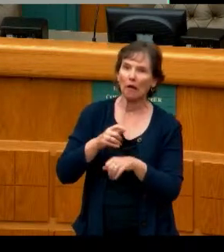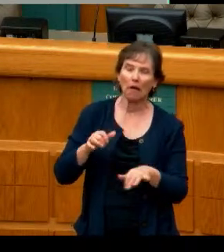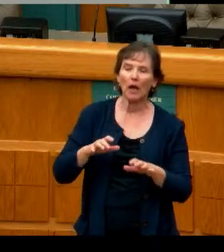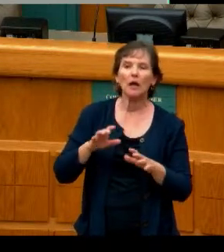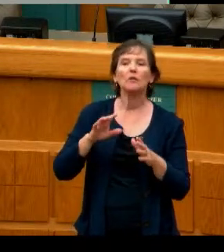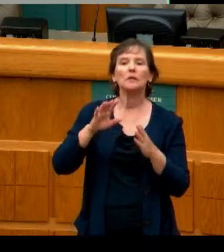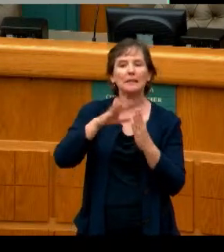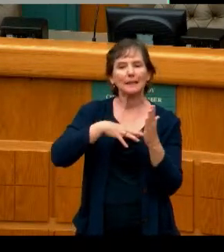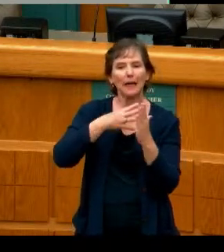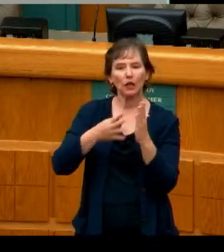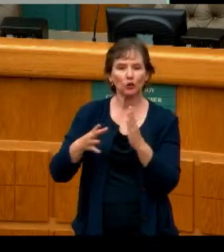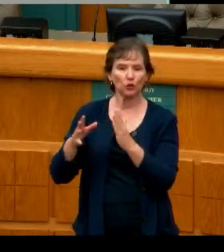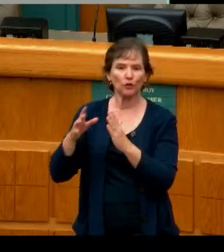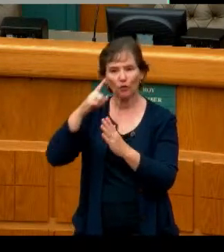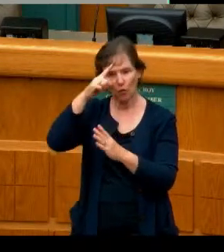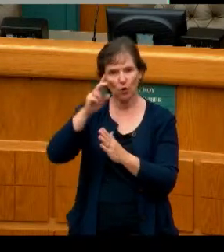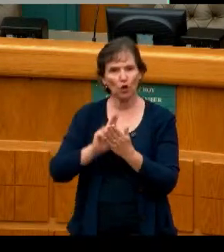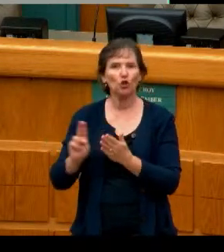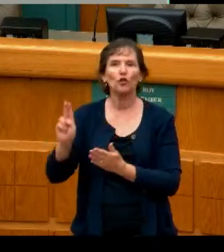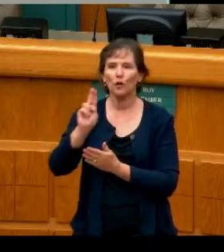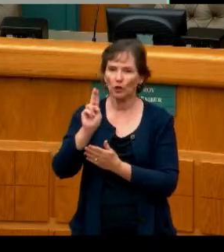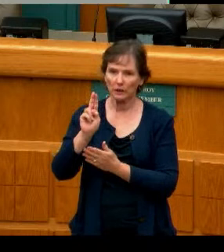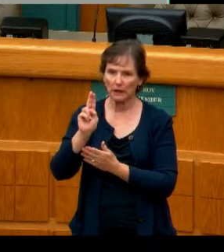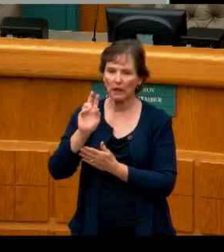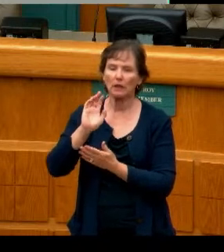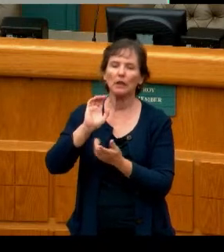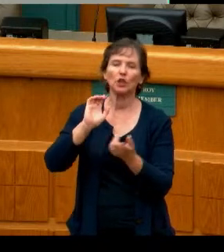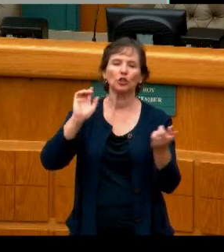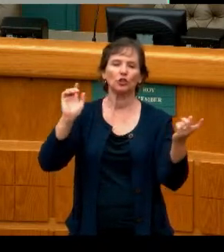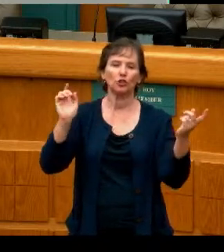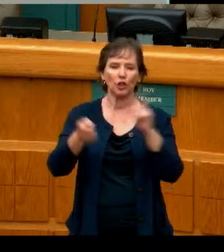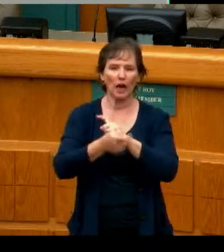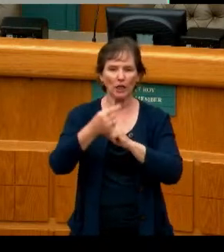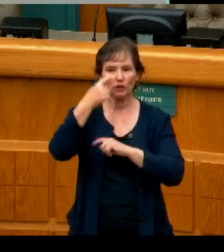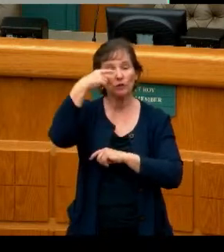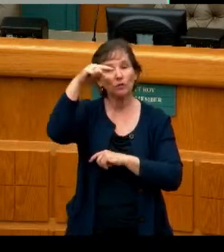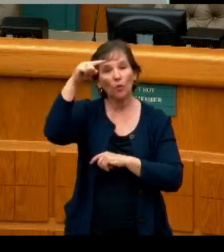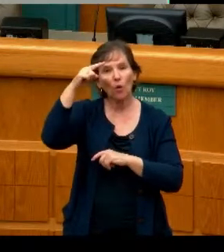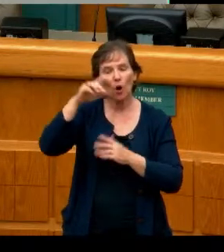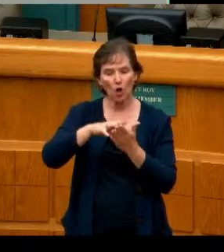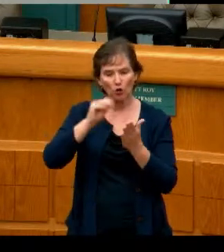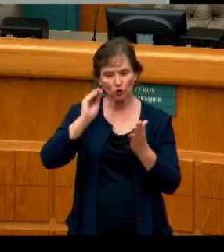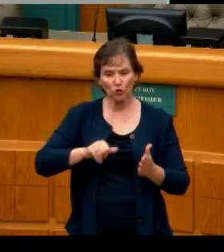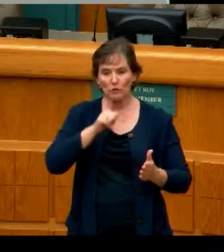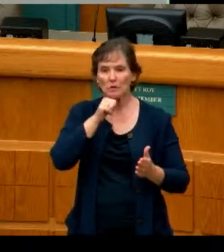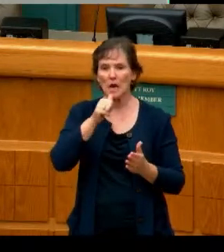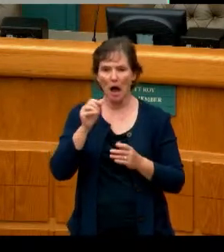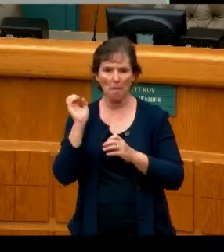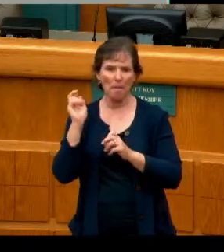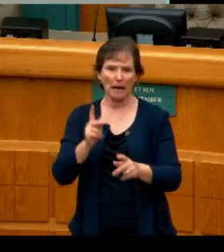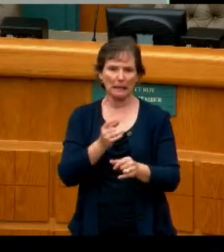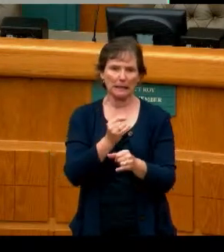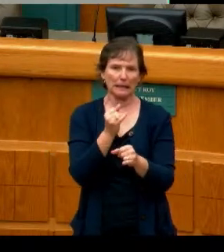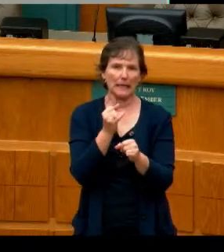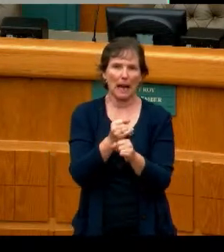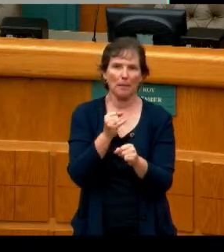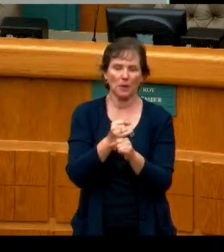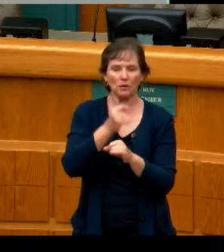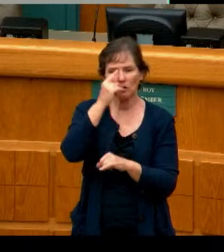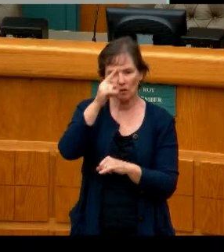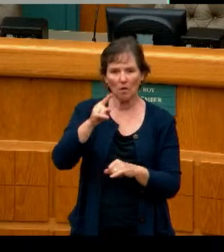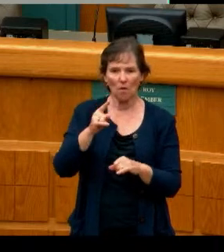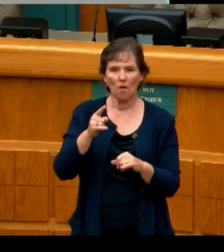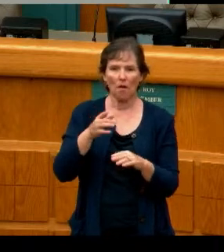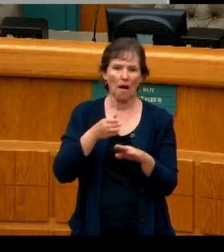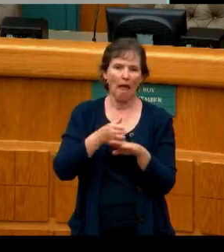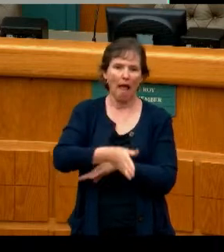and that's pretty much wrapping up classes for the whole semester. That's not normal, so the university's changed their whole schedule so that there's not as many students coming back